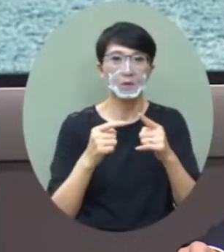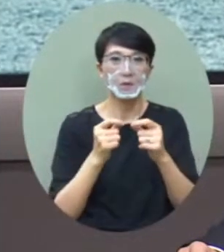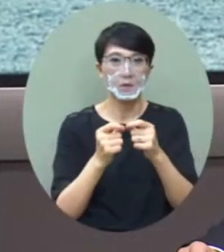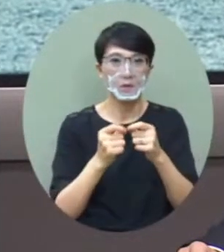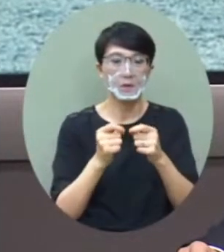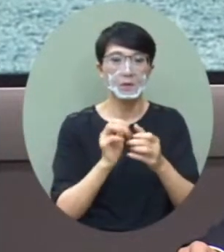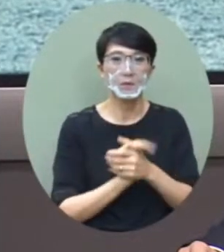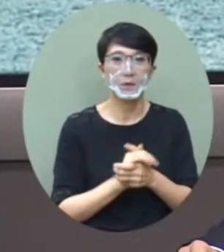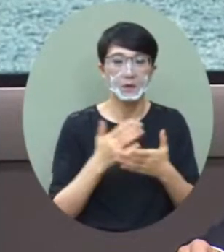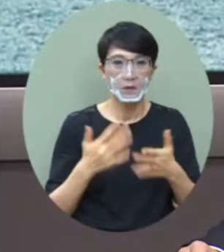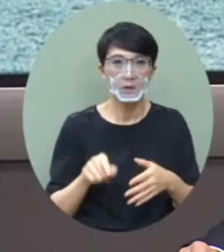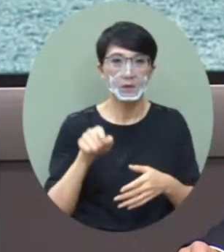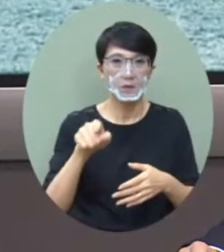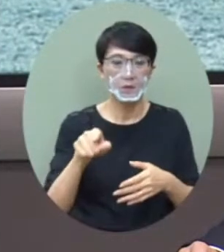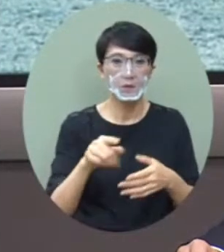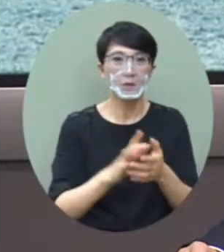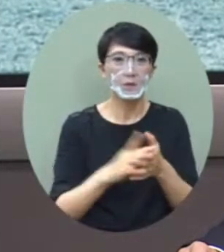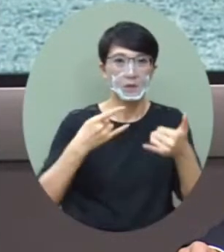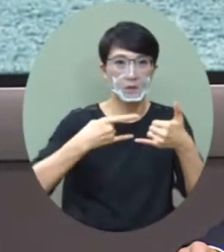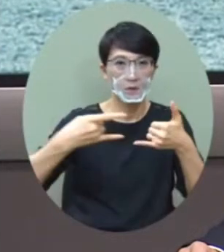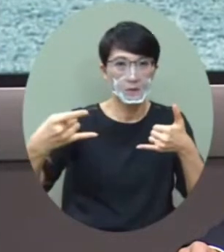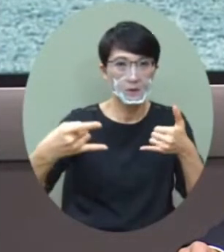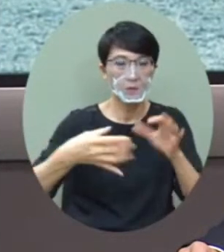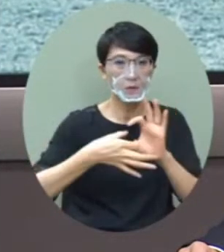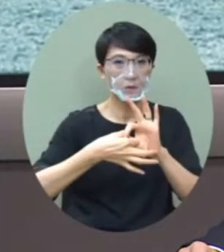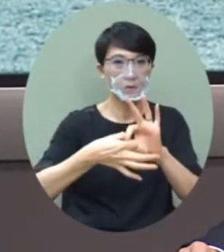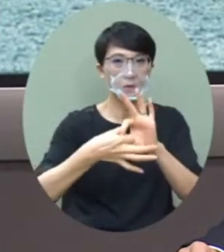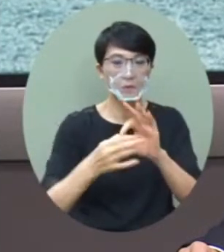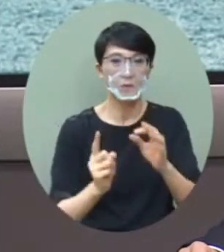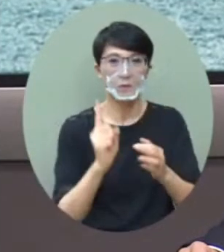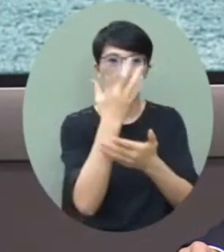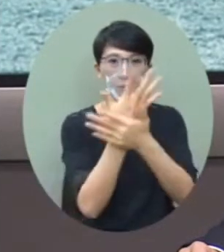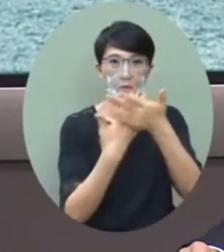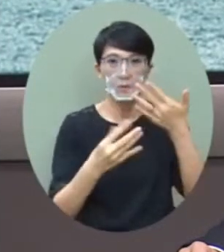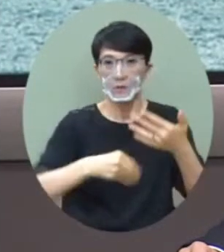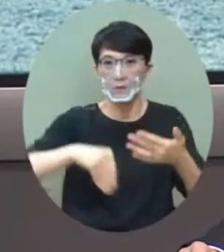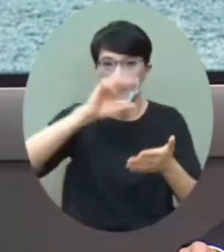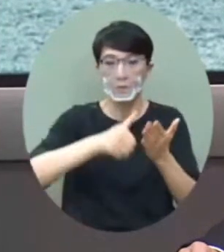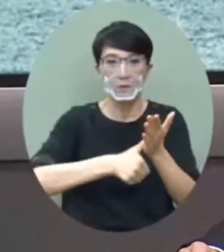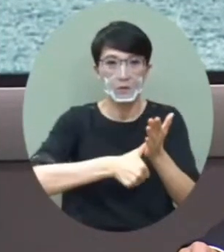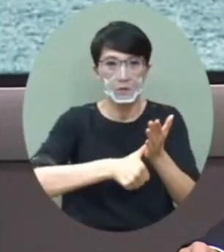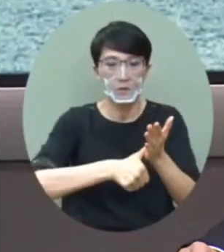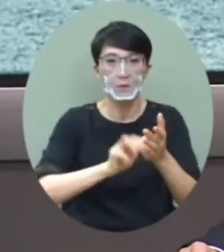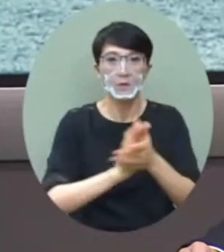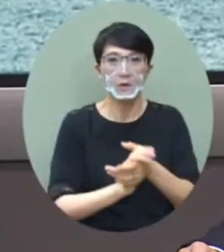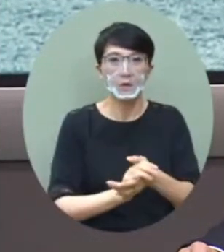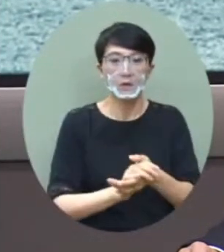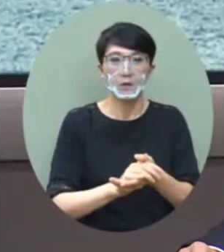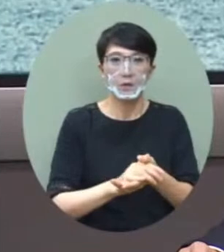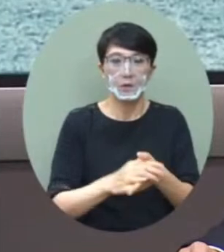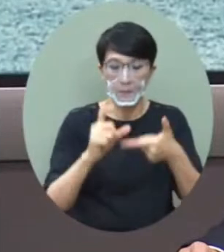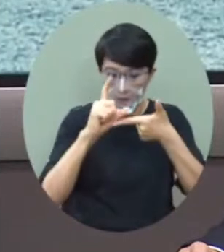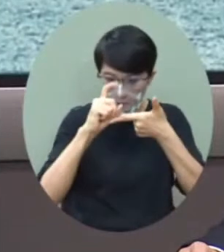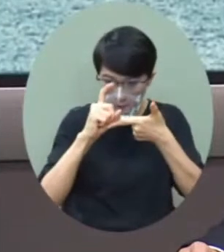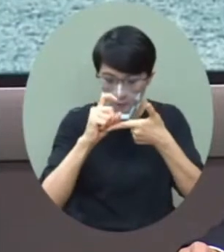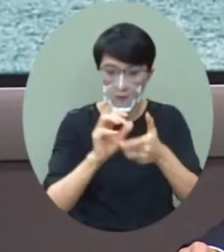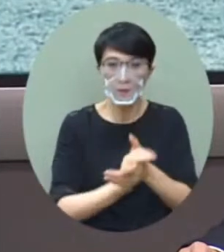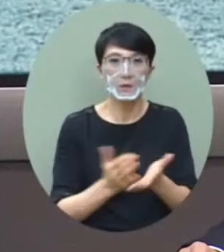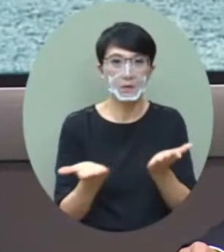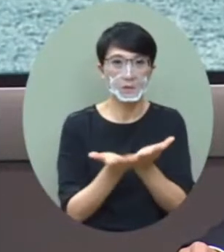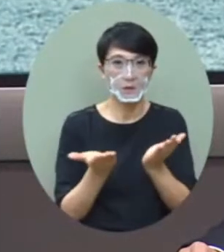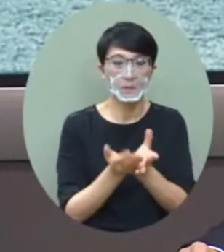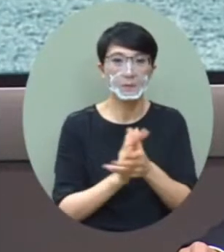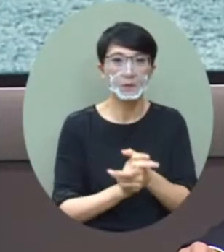same day, and then an SMS would be sent to the individual, and a link will be